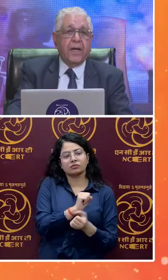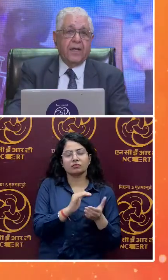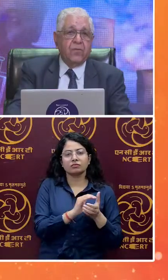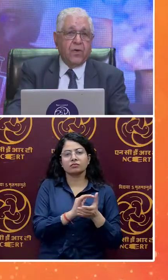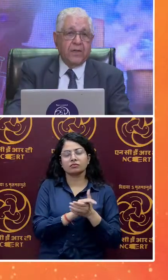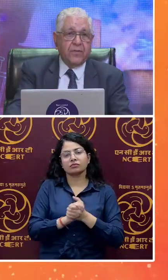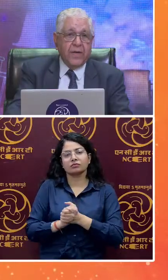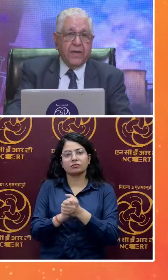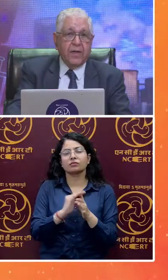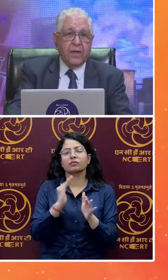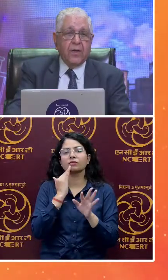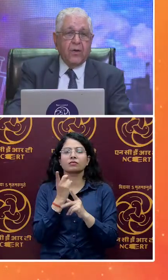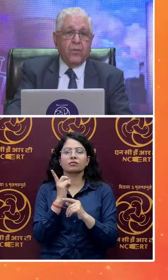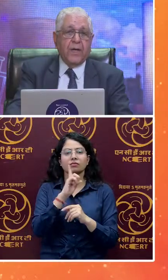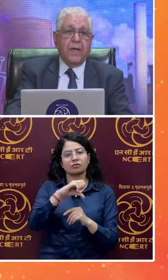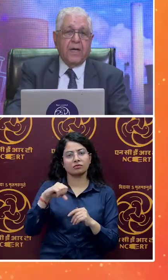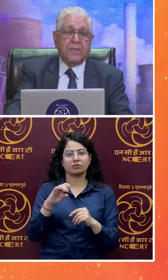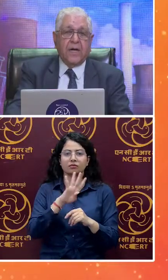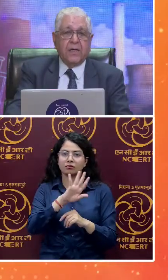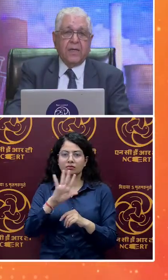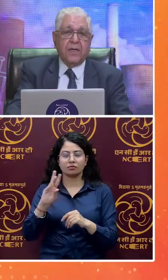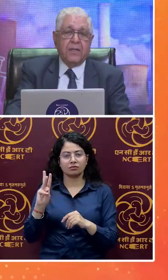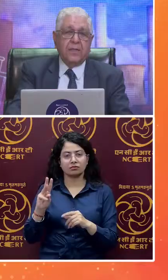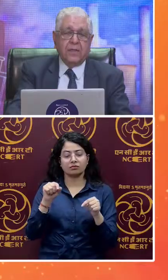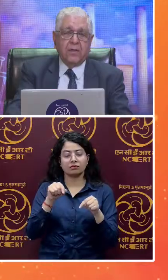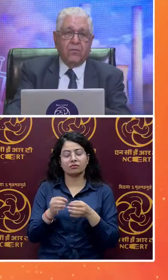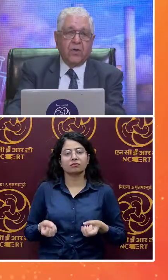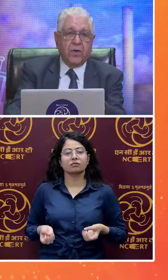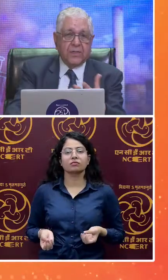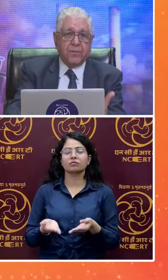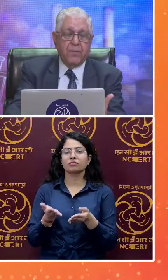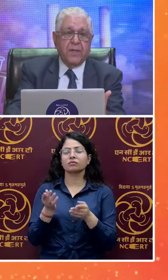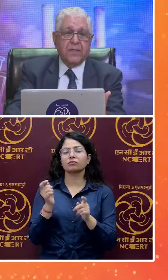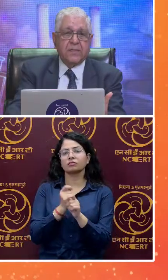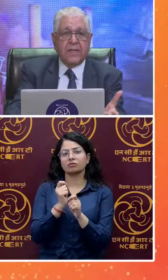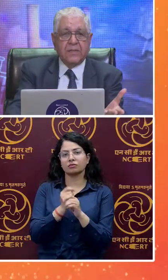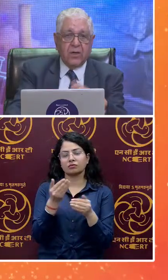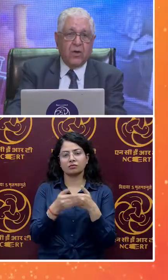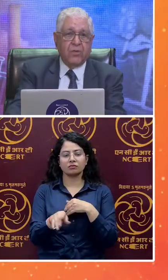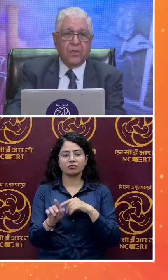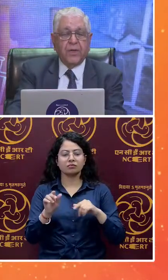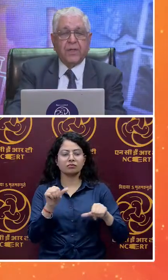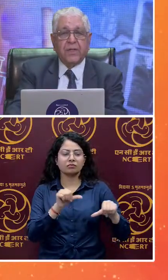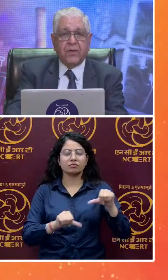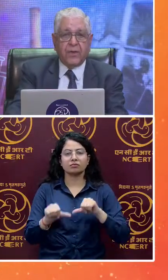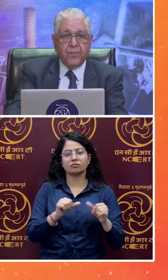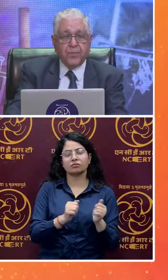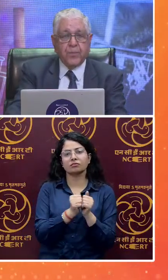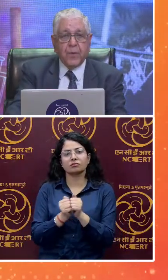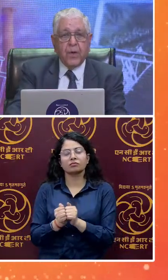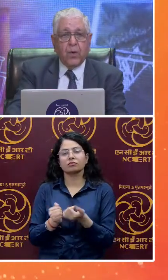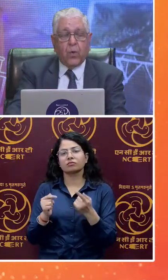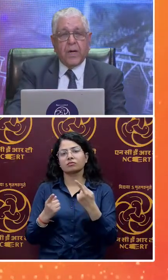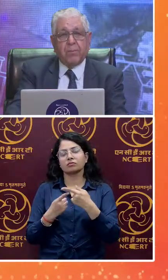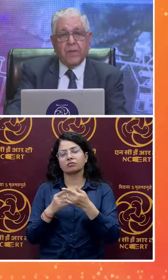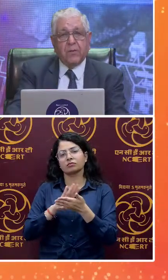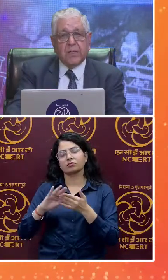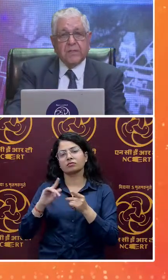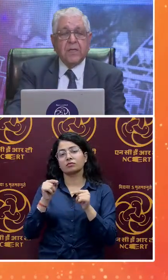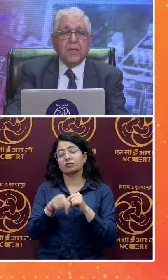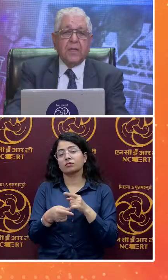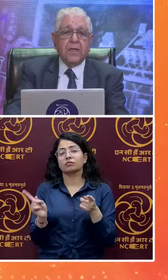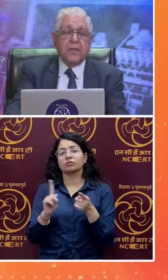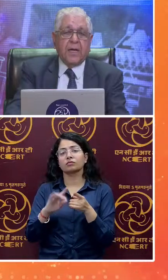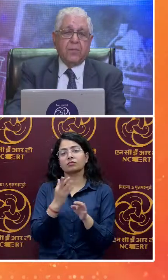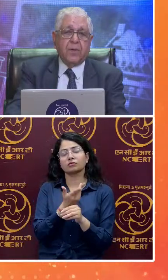during 1943, when he had started the work on experimental science along with doing the theory. What happened